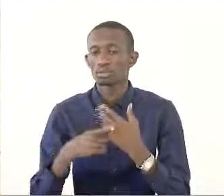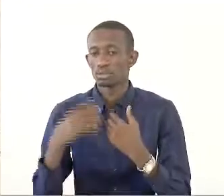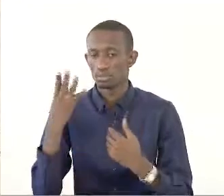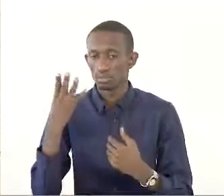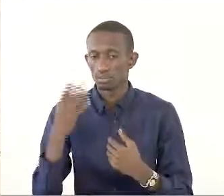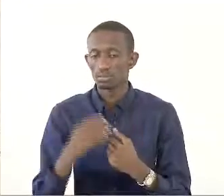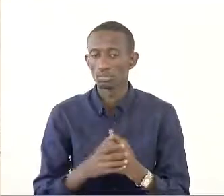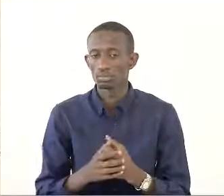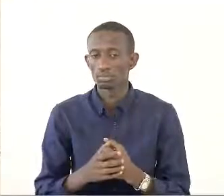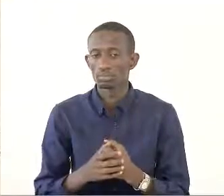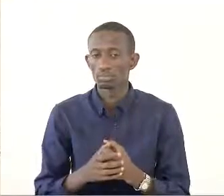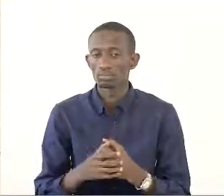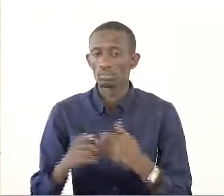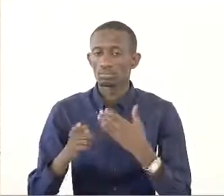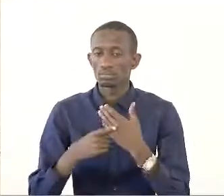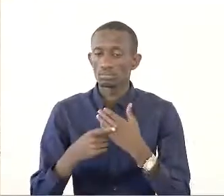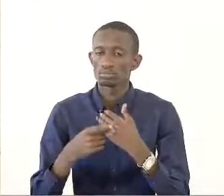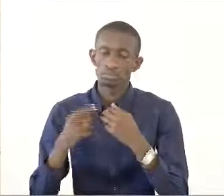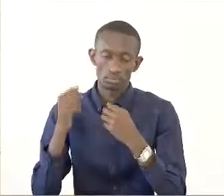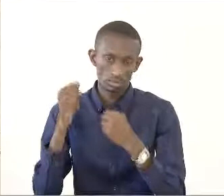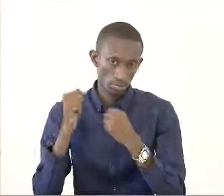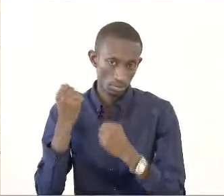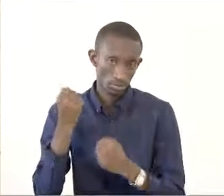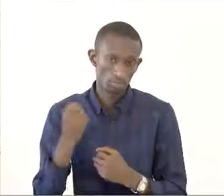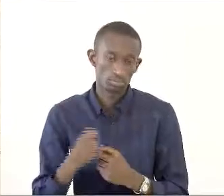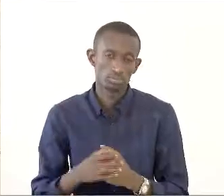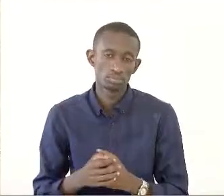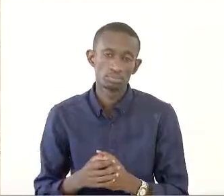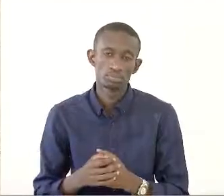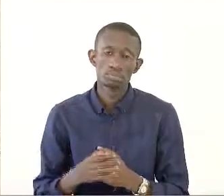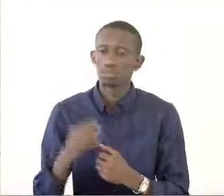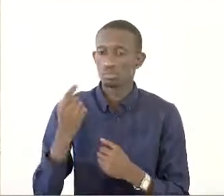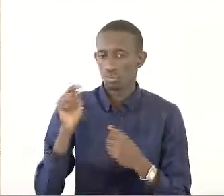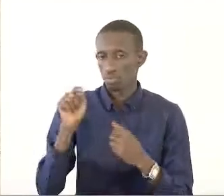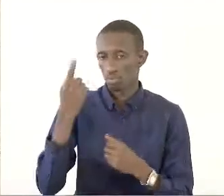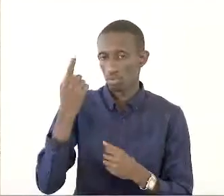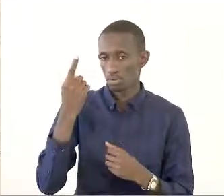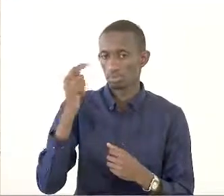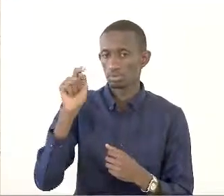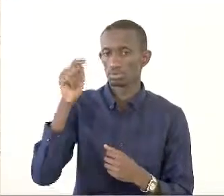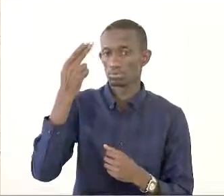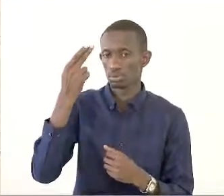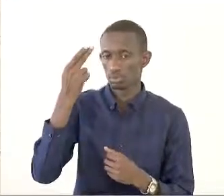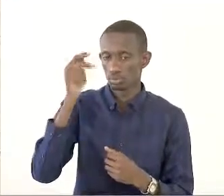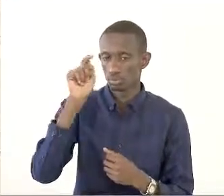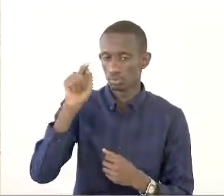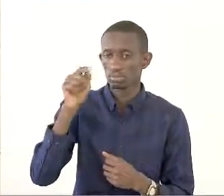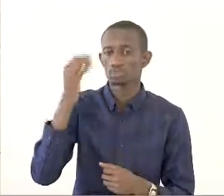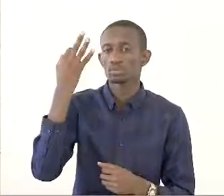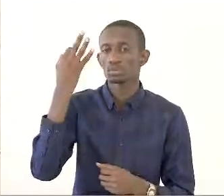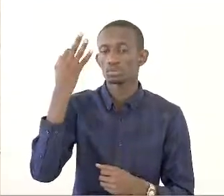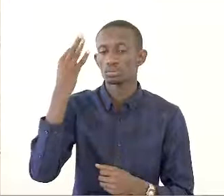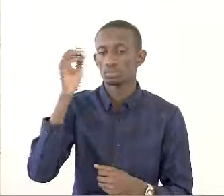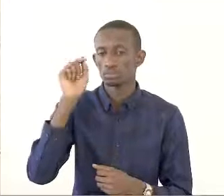4, negative 5. Here we have 1, 2,